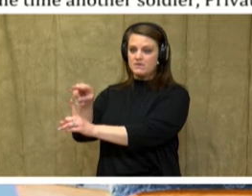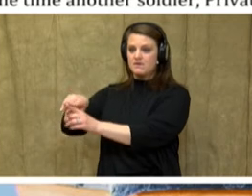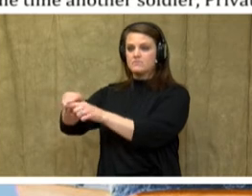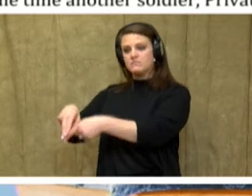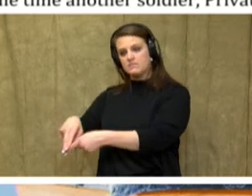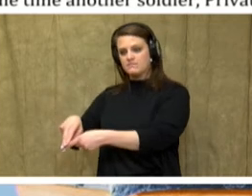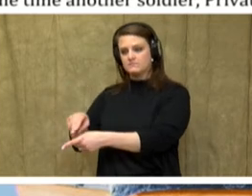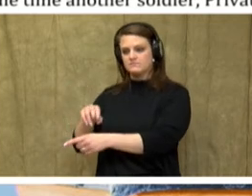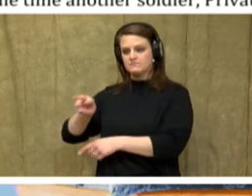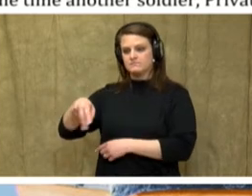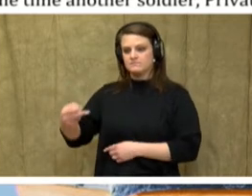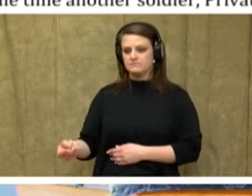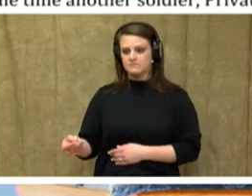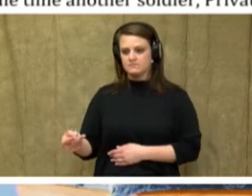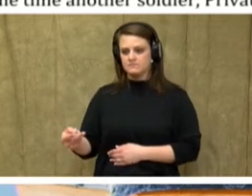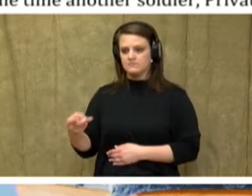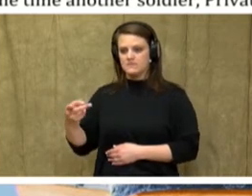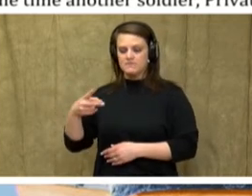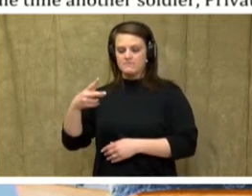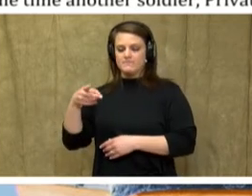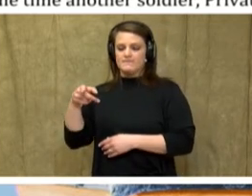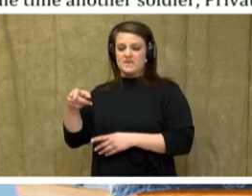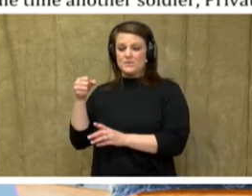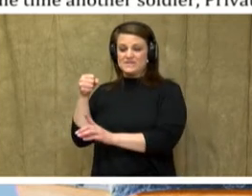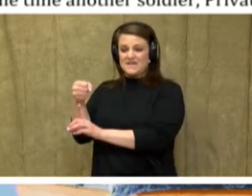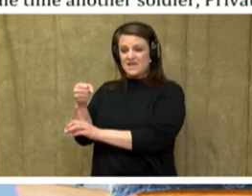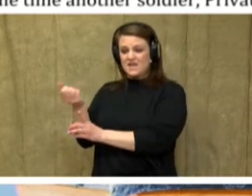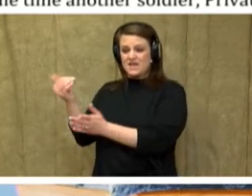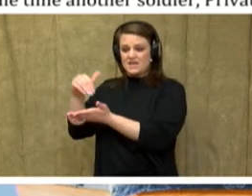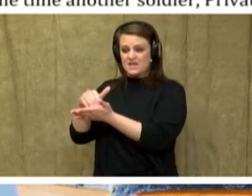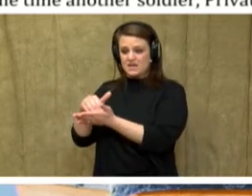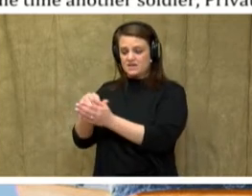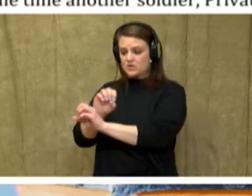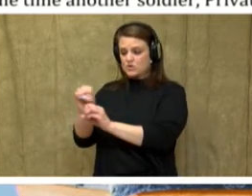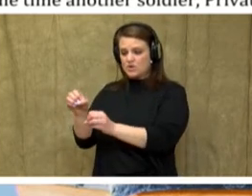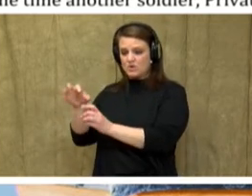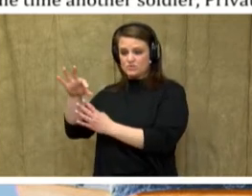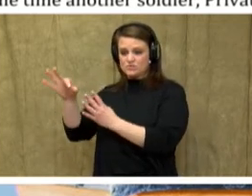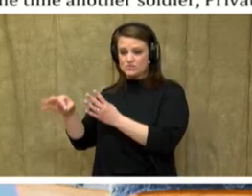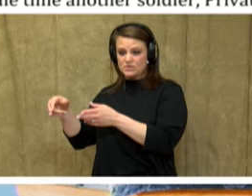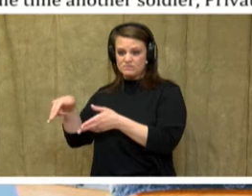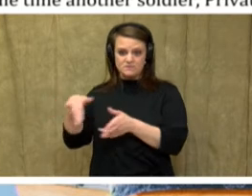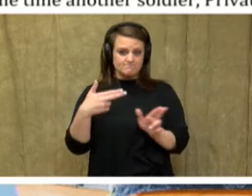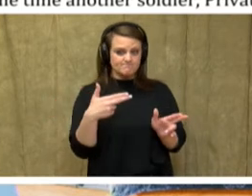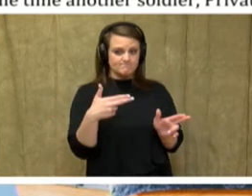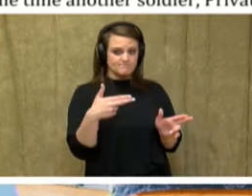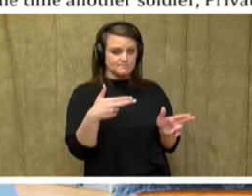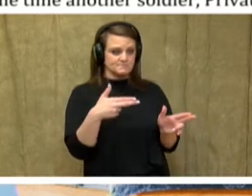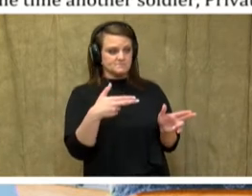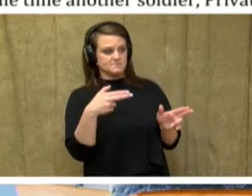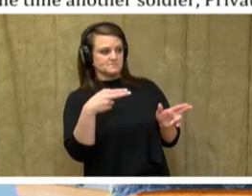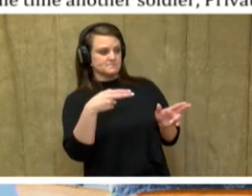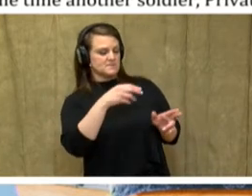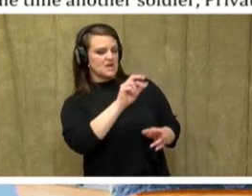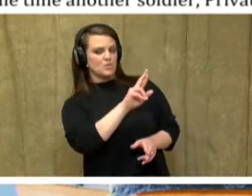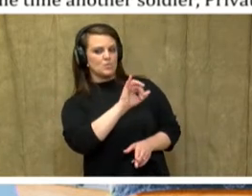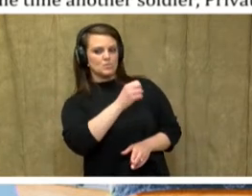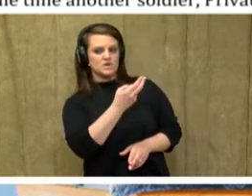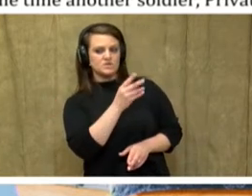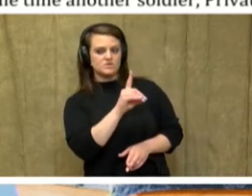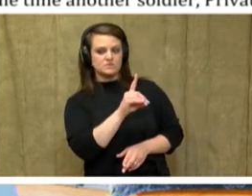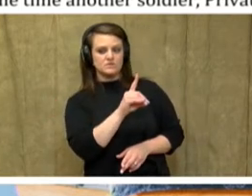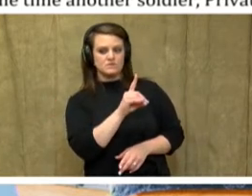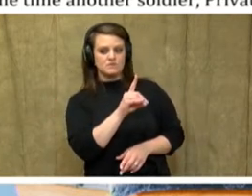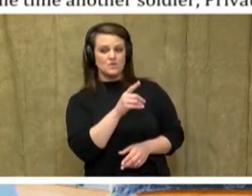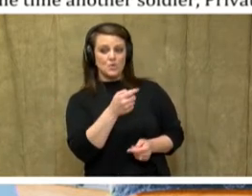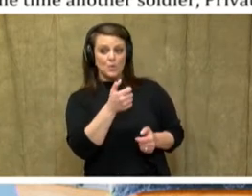knocked him over. He was stricken again with a club, and Montgomery had no choice but to point his gun at the attacker, Richard Palms,